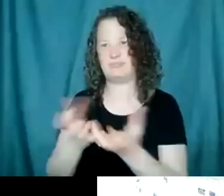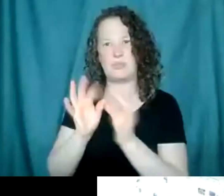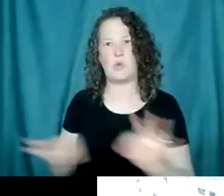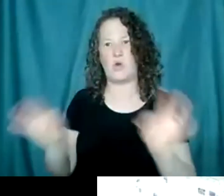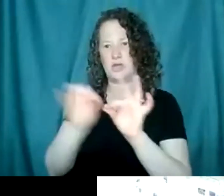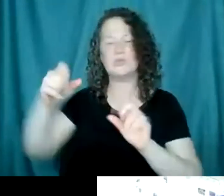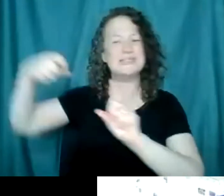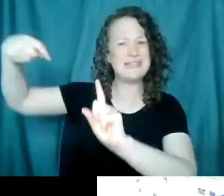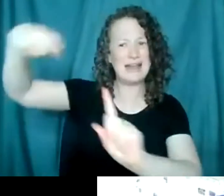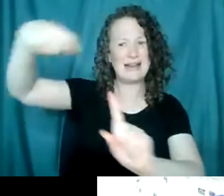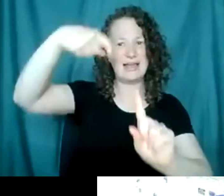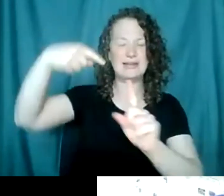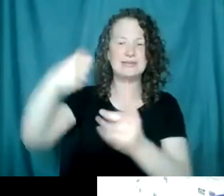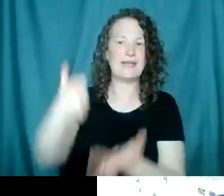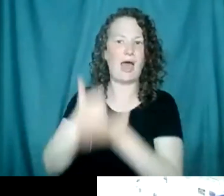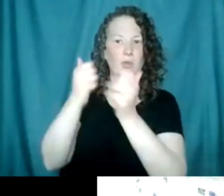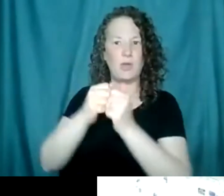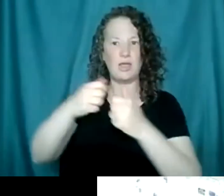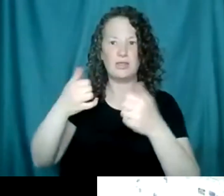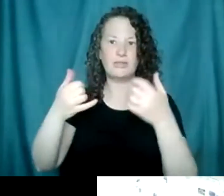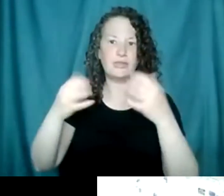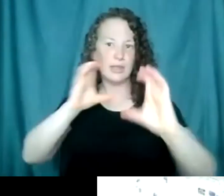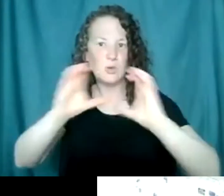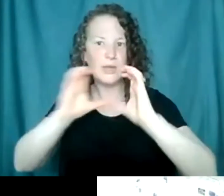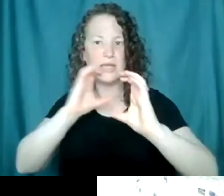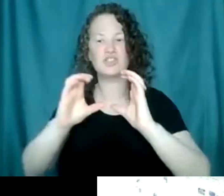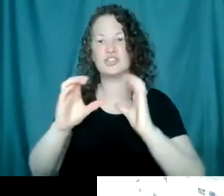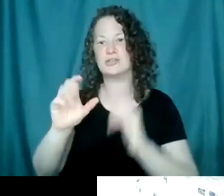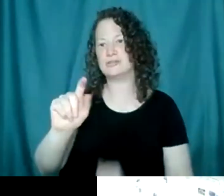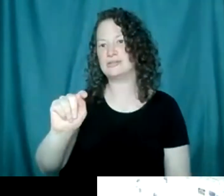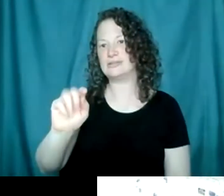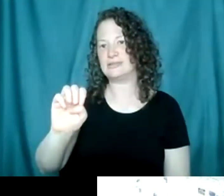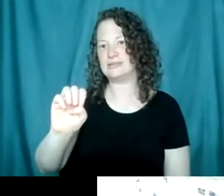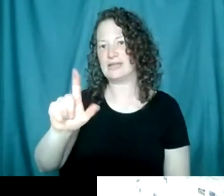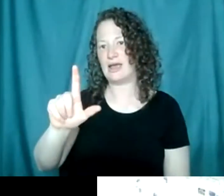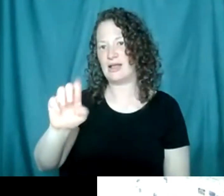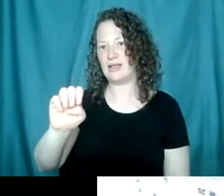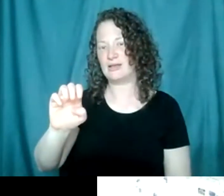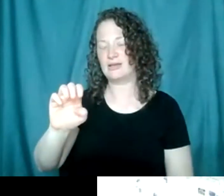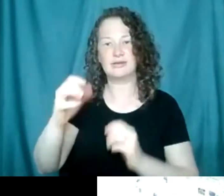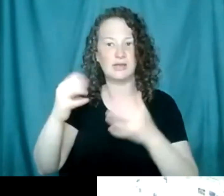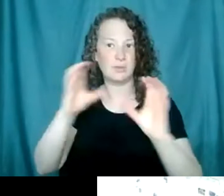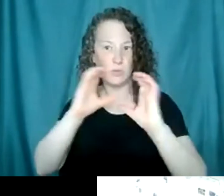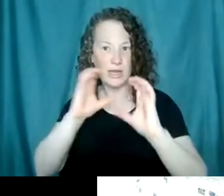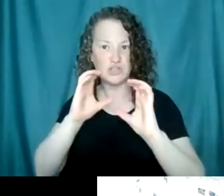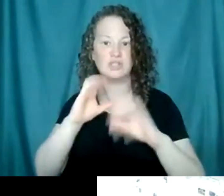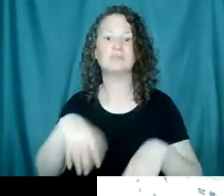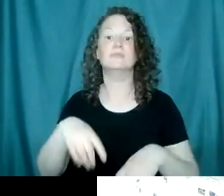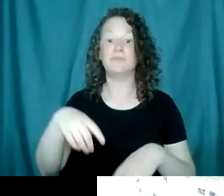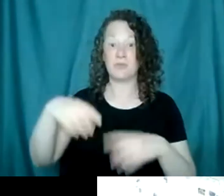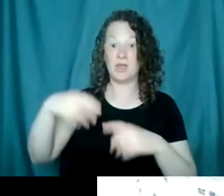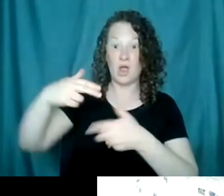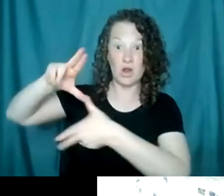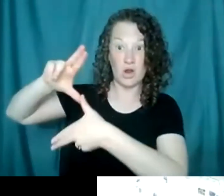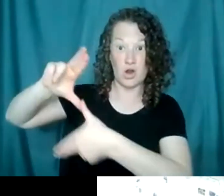Satellites help us with telecommunications, being able to communicate with each other. The hurricane detection system